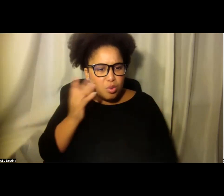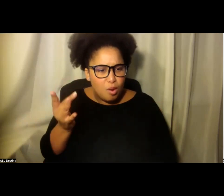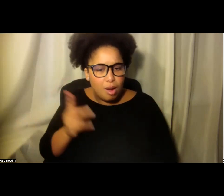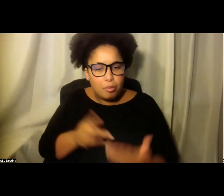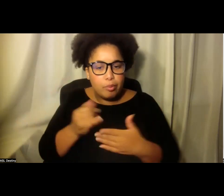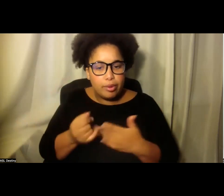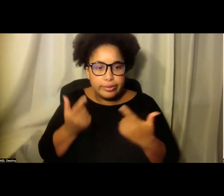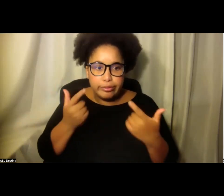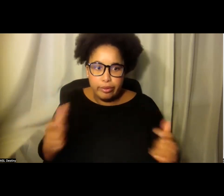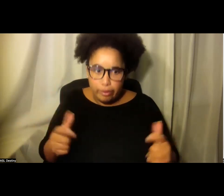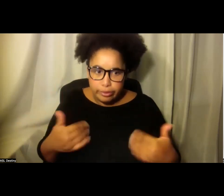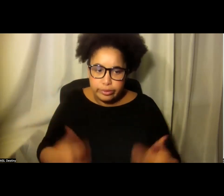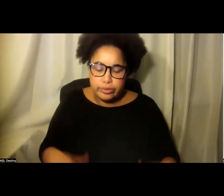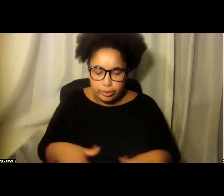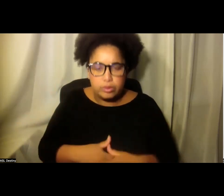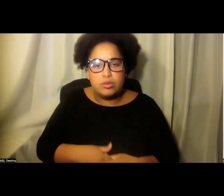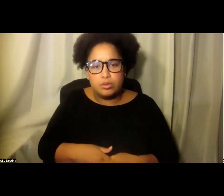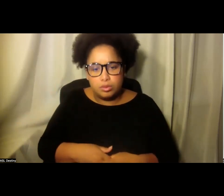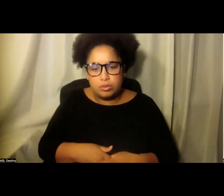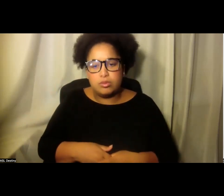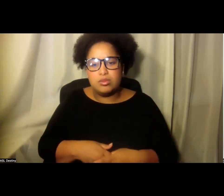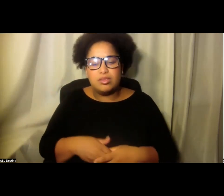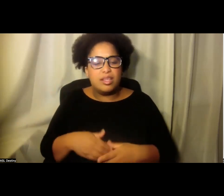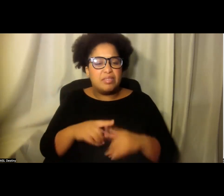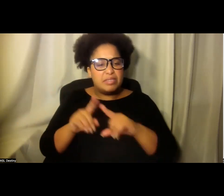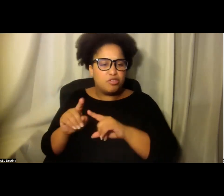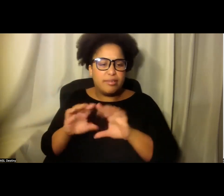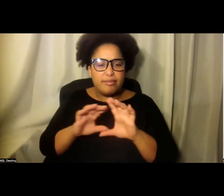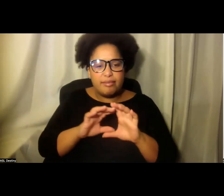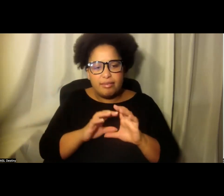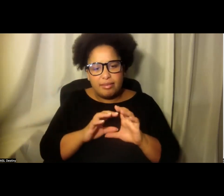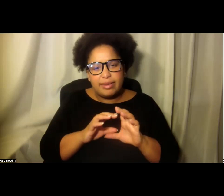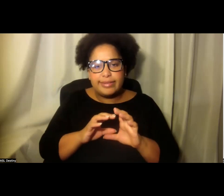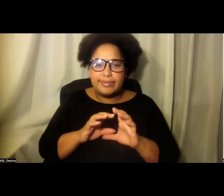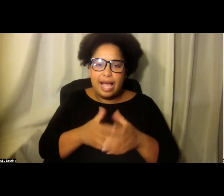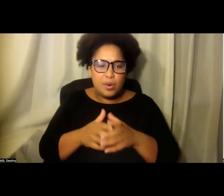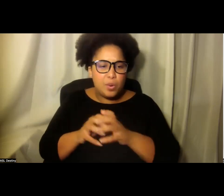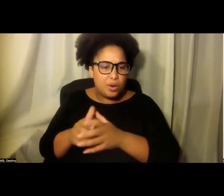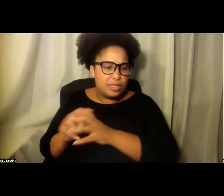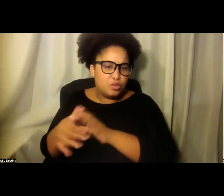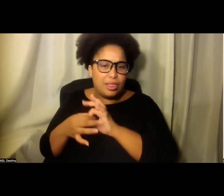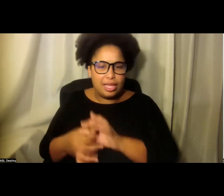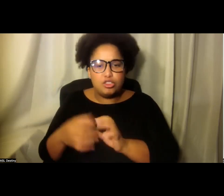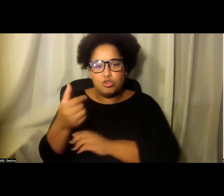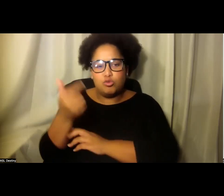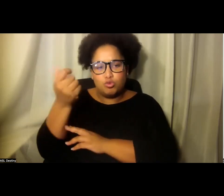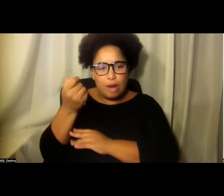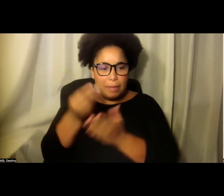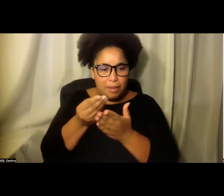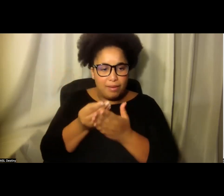was large. There are categories of grant monies available that